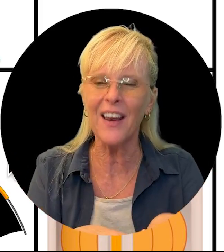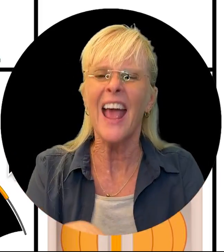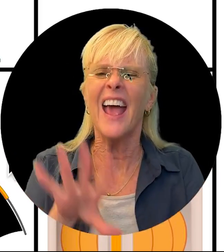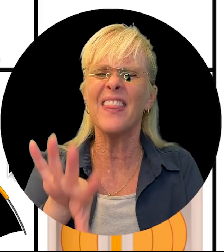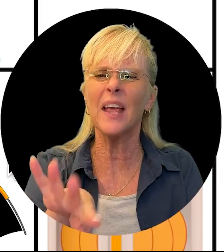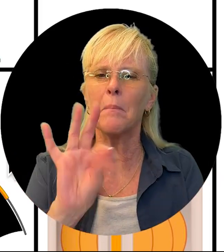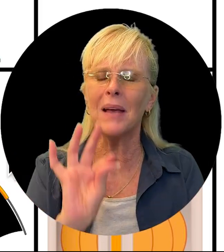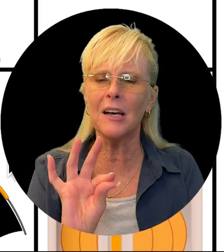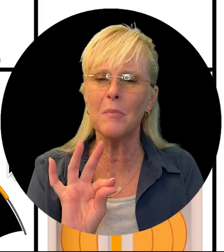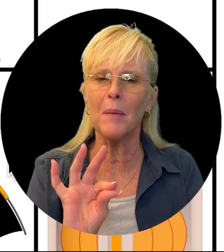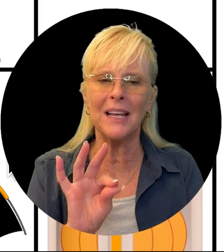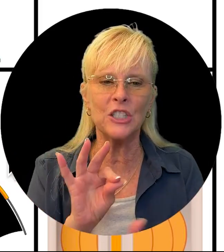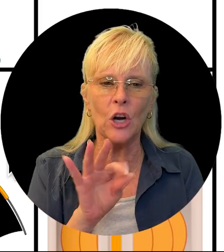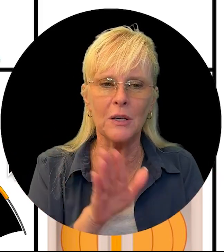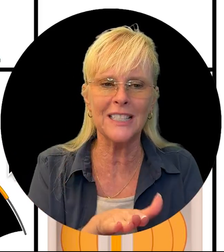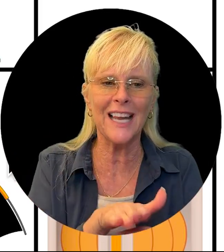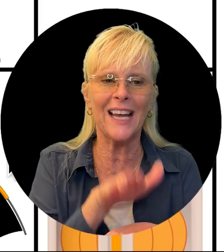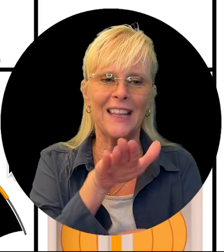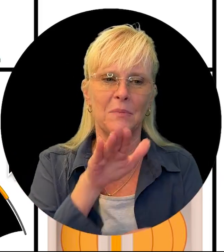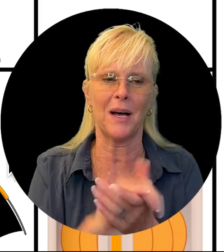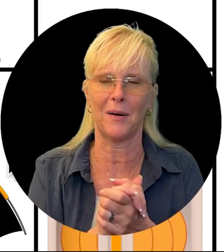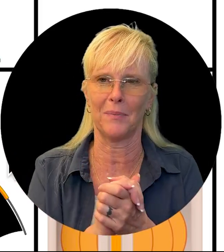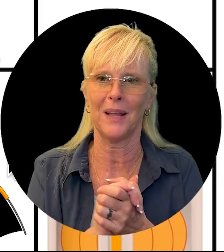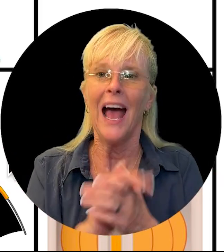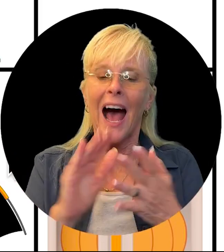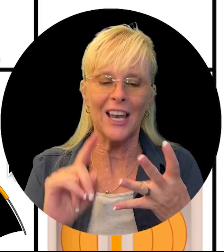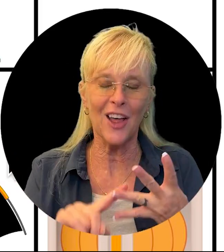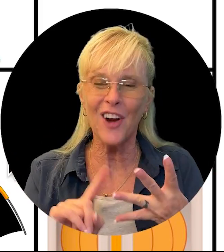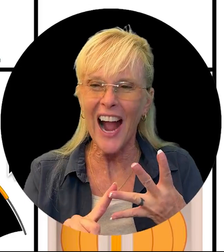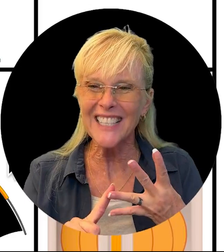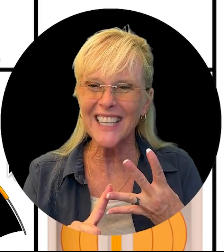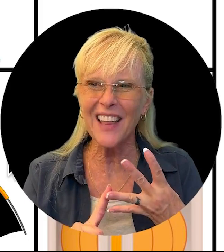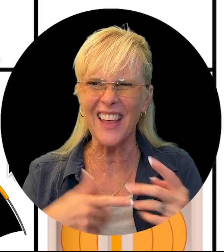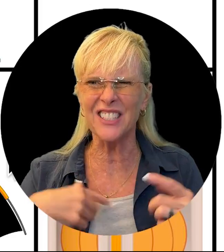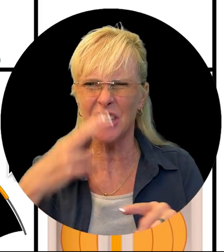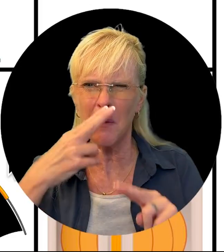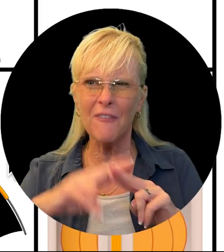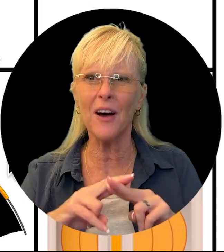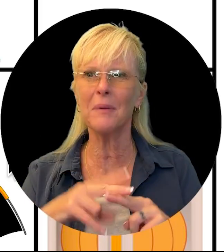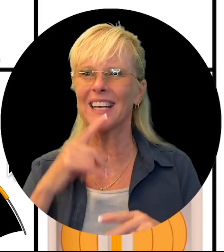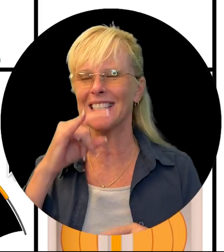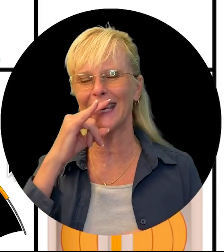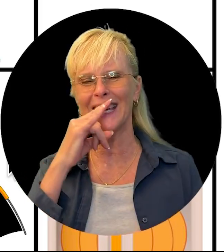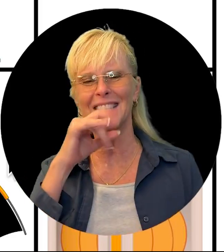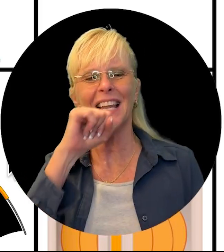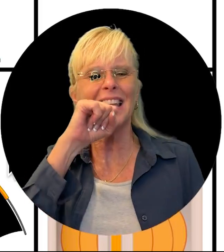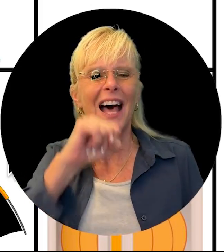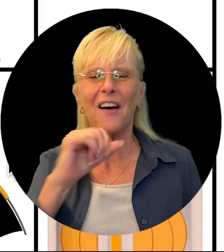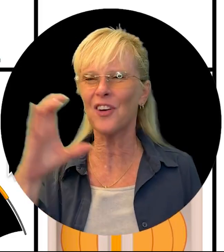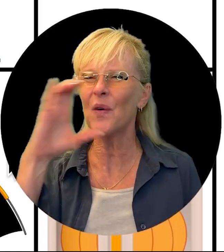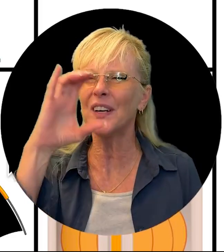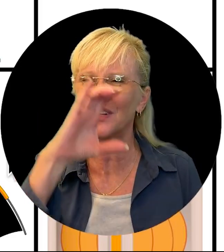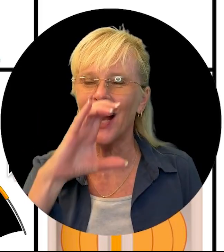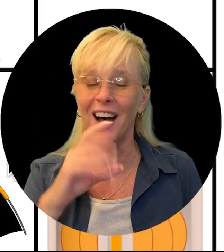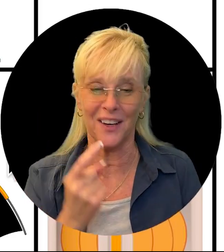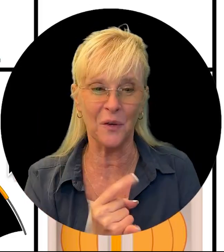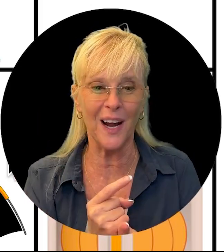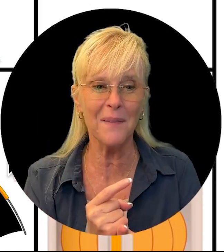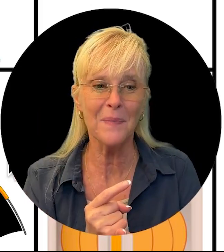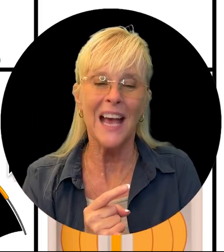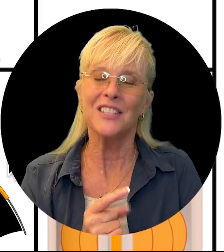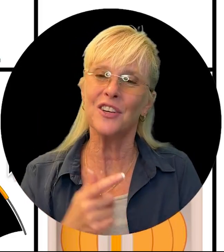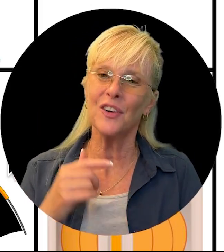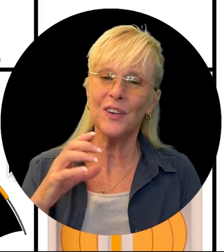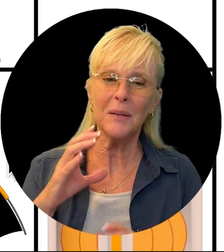out and they can pick them up and start stacking them up. Another idea that's super fun because the kids love going on a hunt,